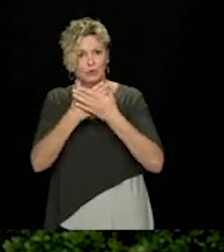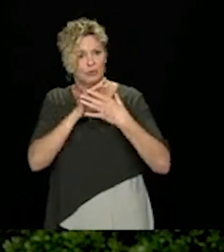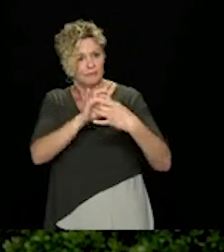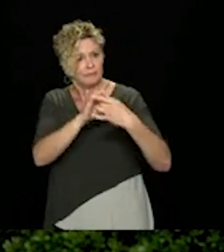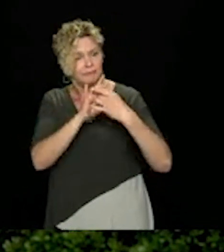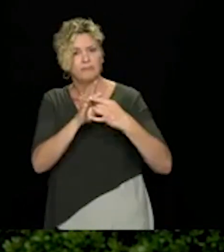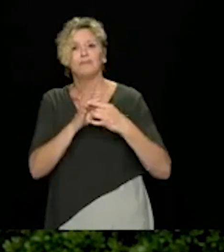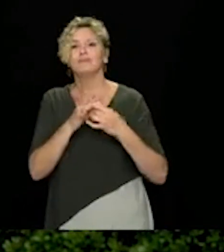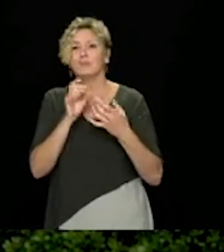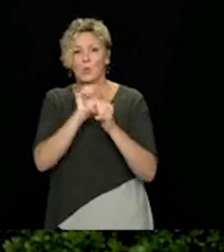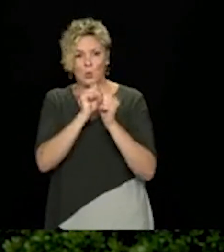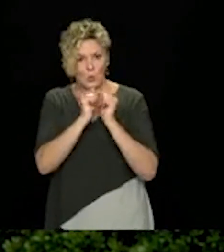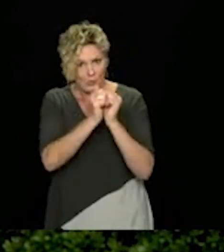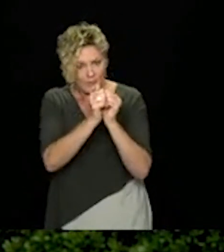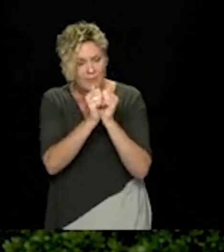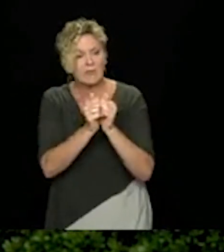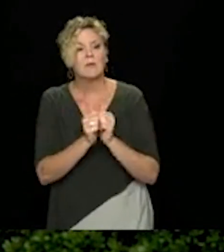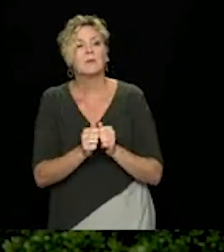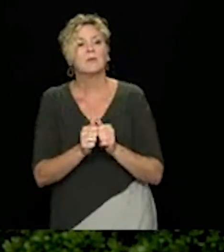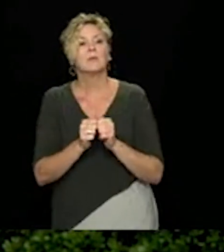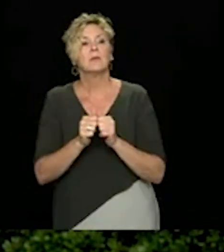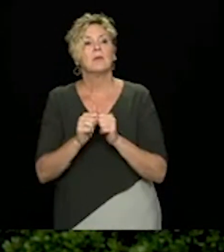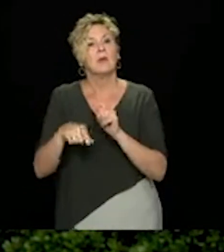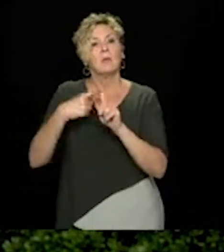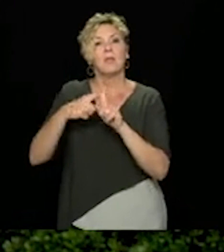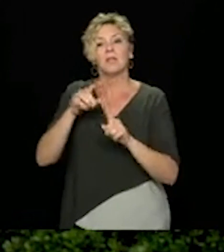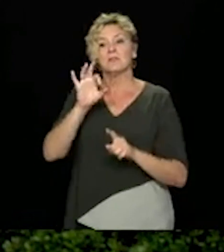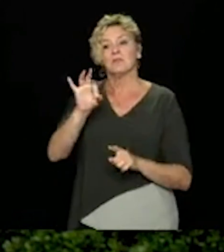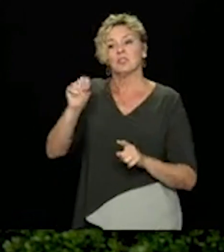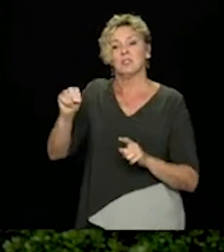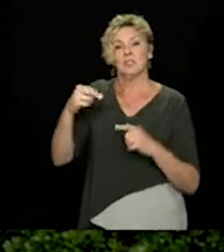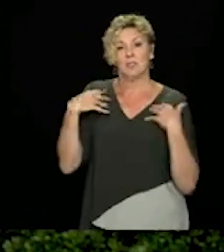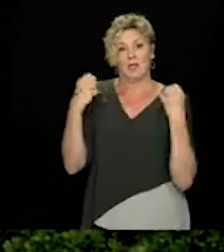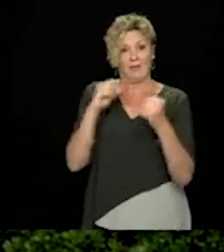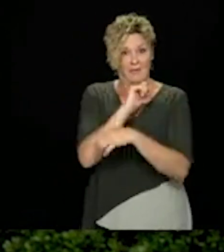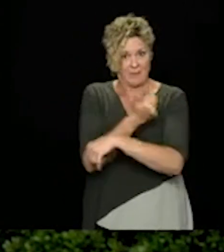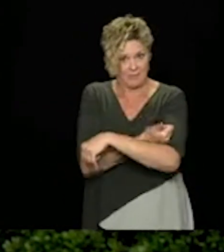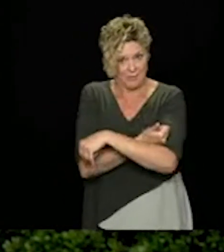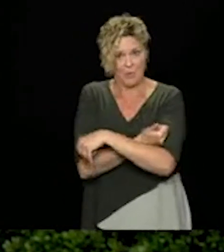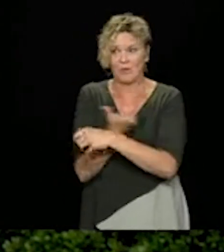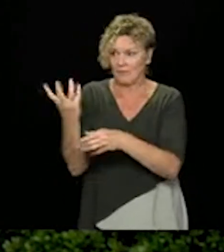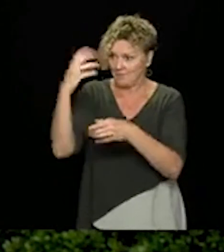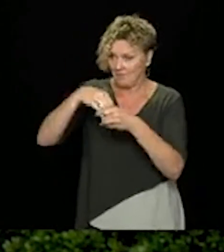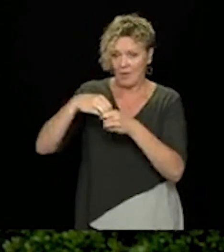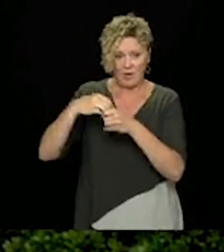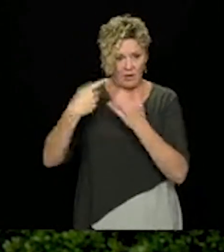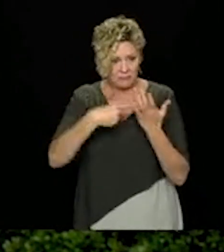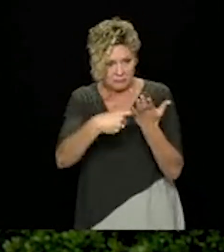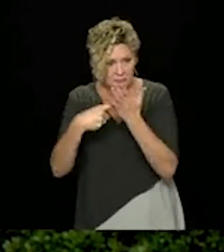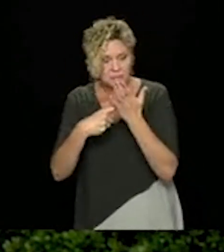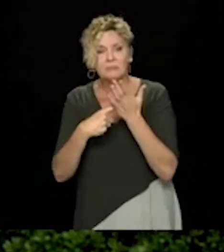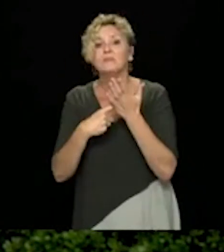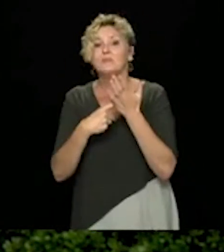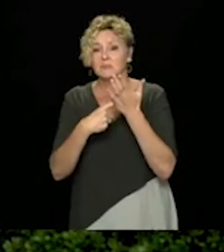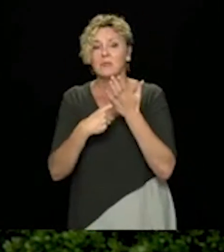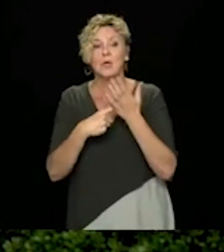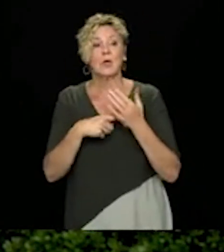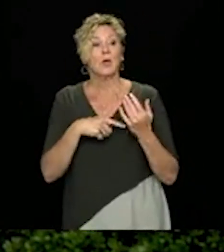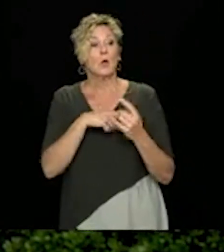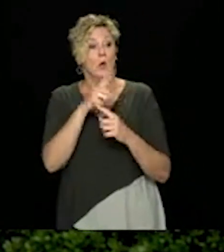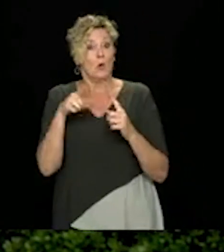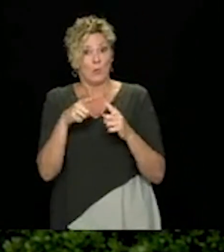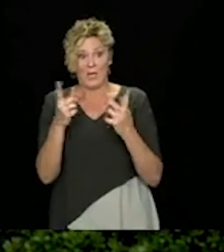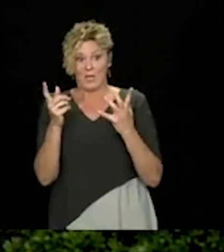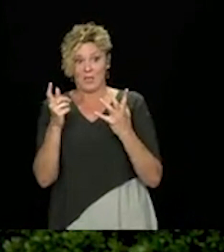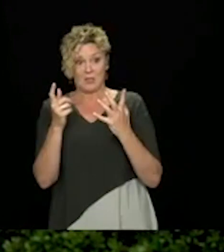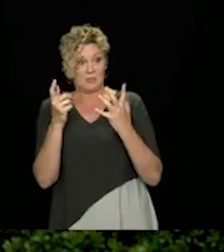and Indigenous health authorities, First Nations health authority, to make sure that information, when we get it, is shared as widely as